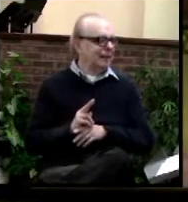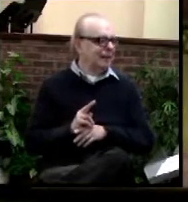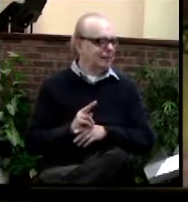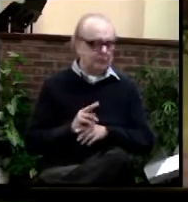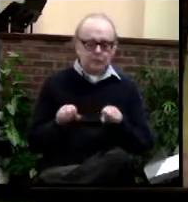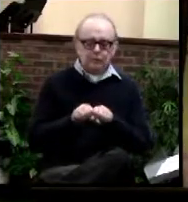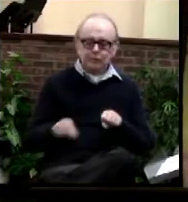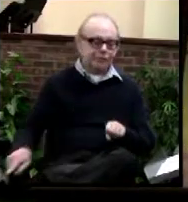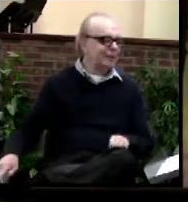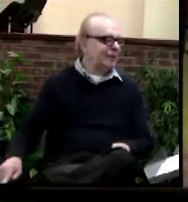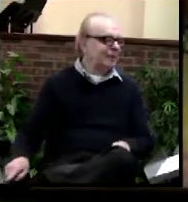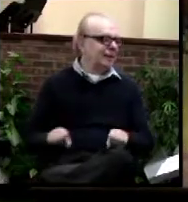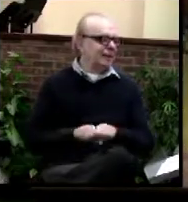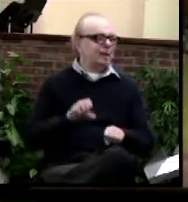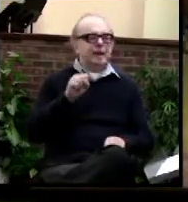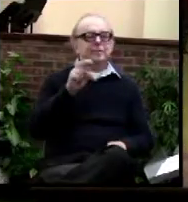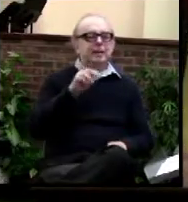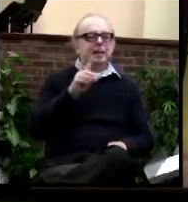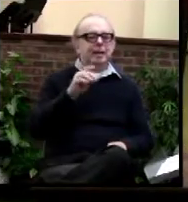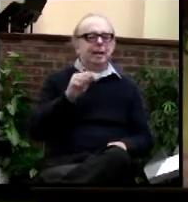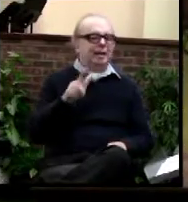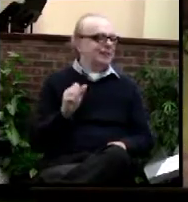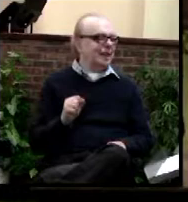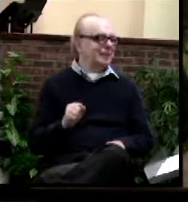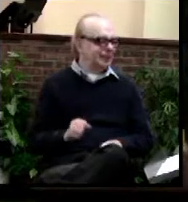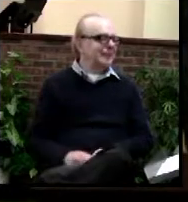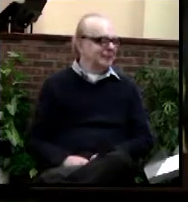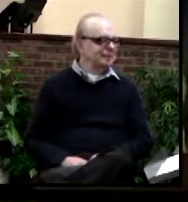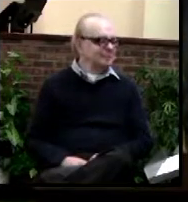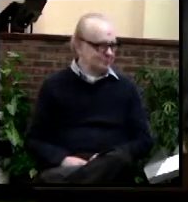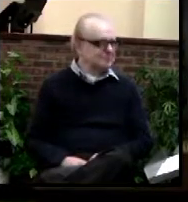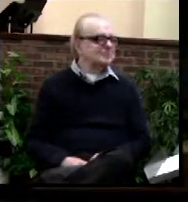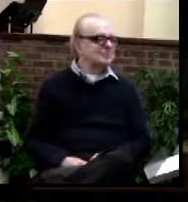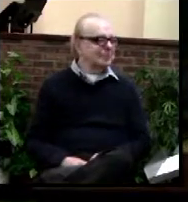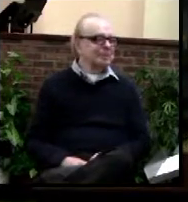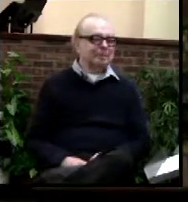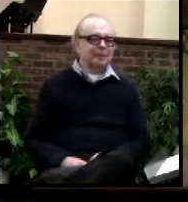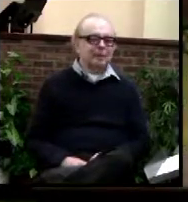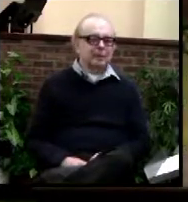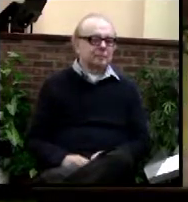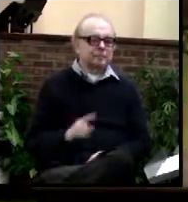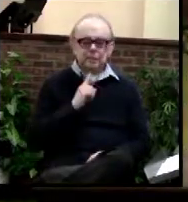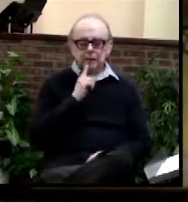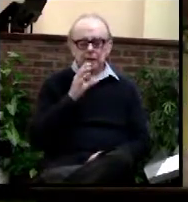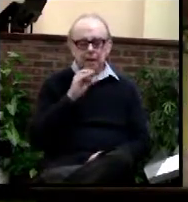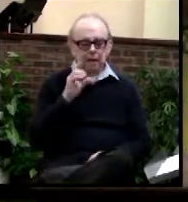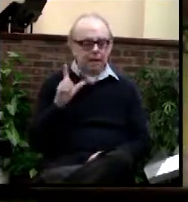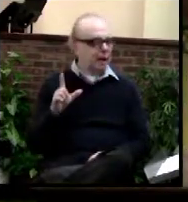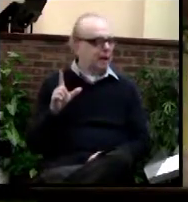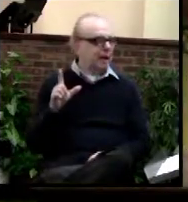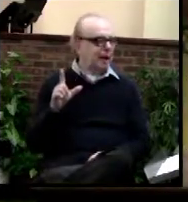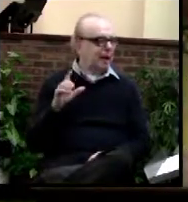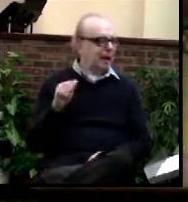shoes. They wore sandals, okay? And it was cool to have jeans that